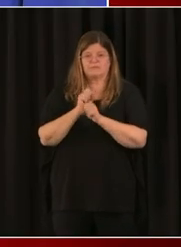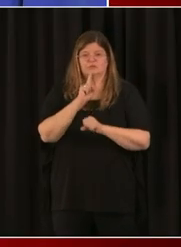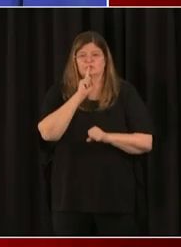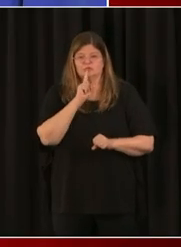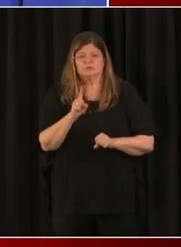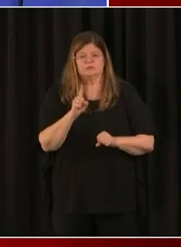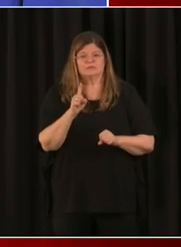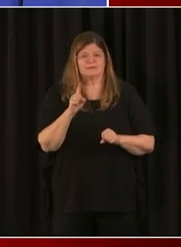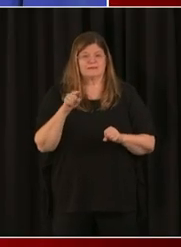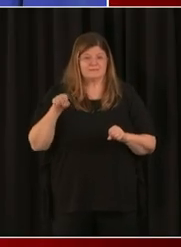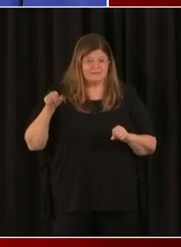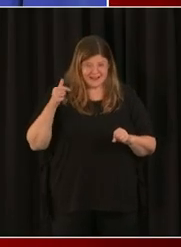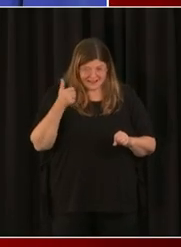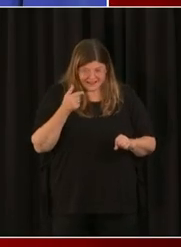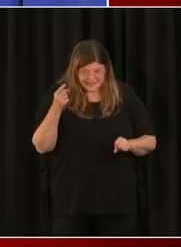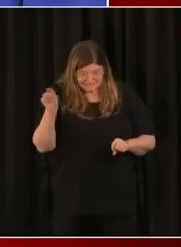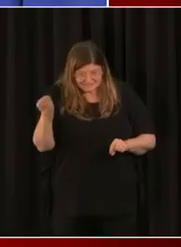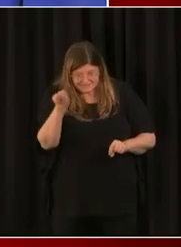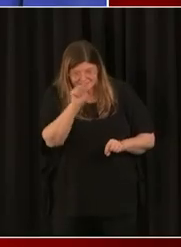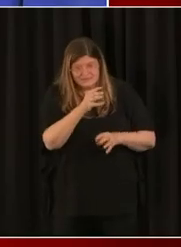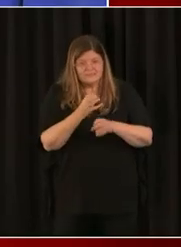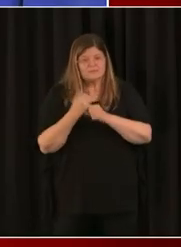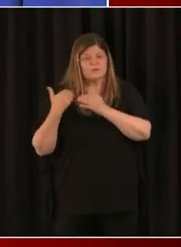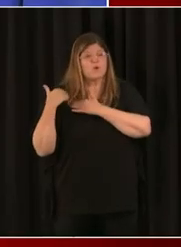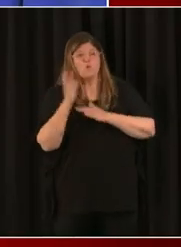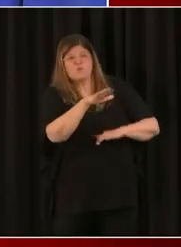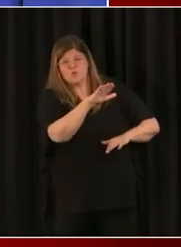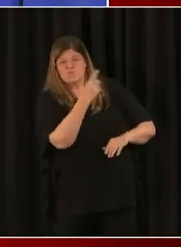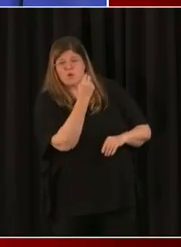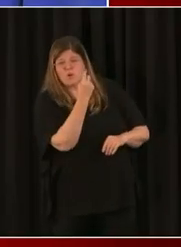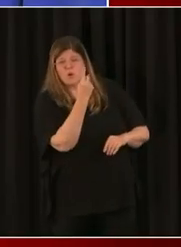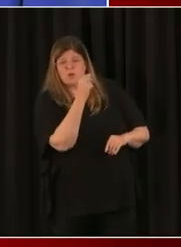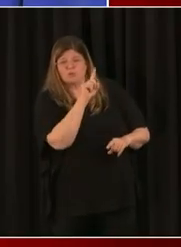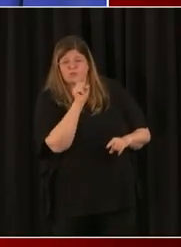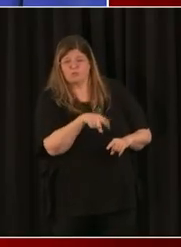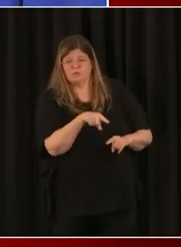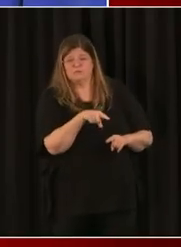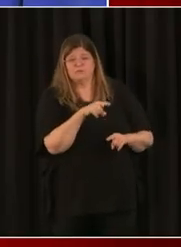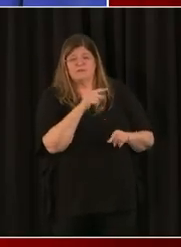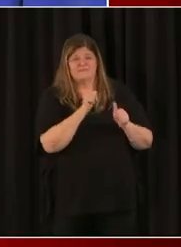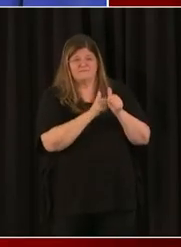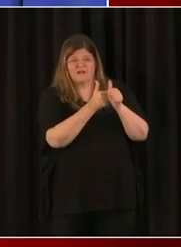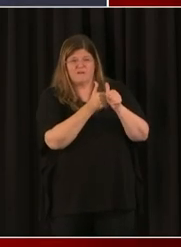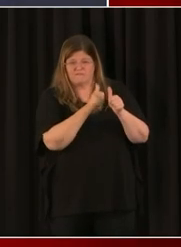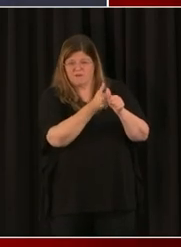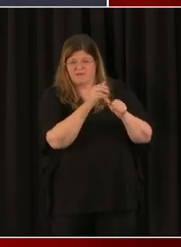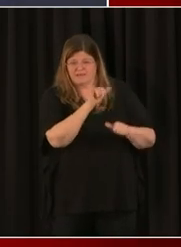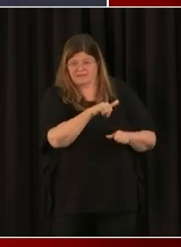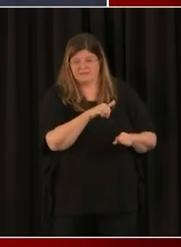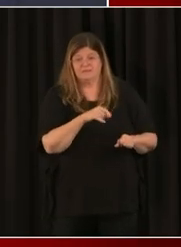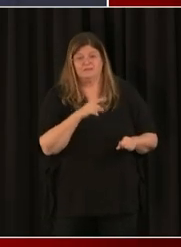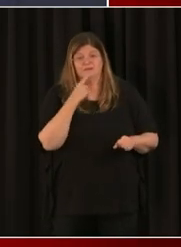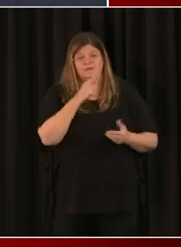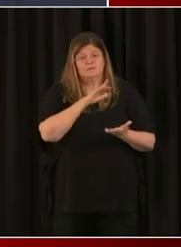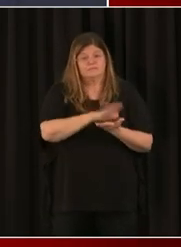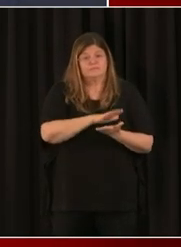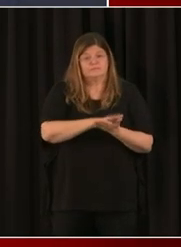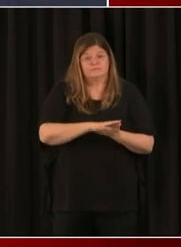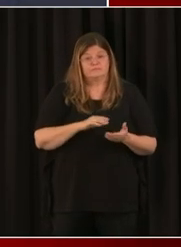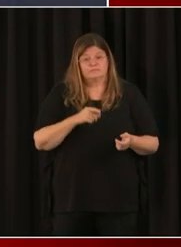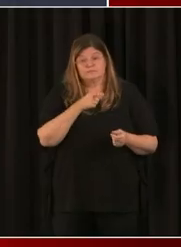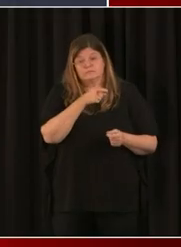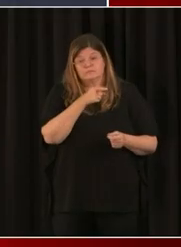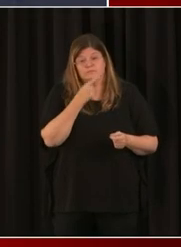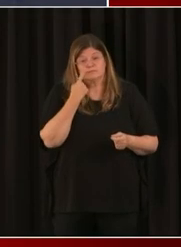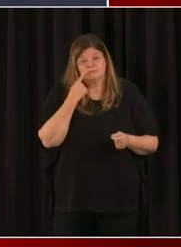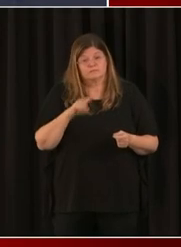someone is held accountable for that. Okay. One quick question for the mayor. I wanted to follow up on a question that Mark had asked about schools. Can